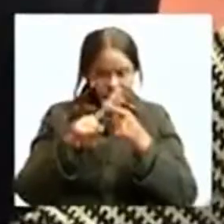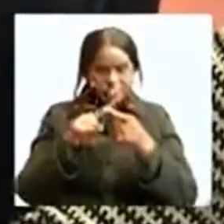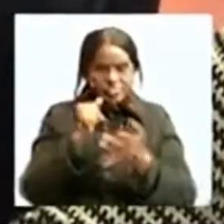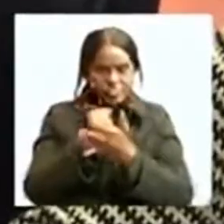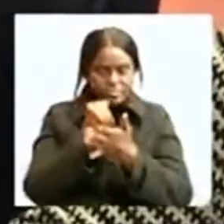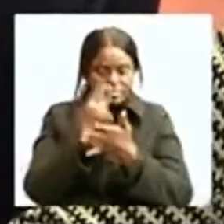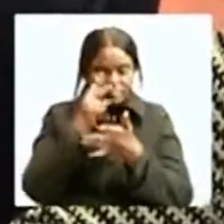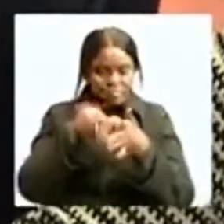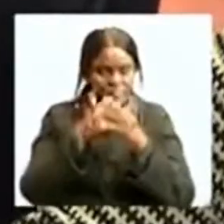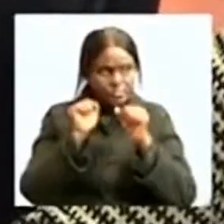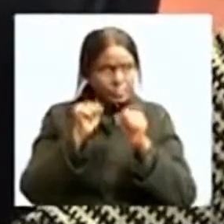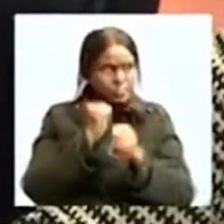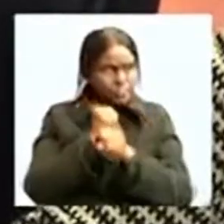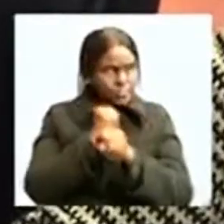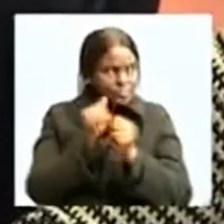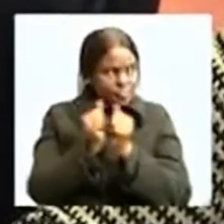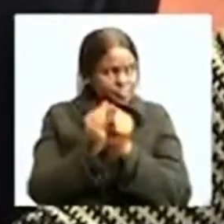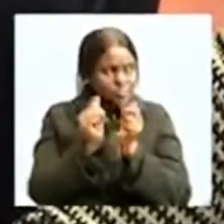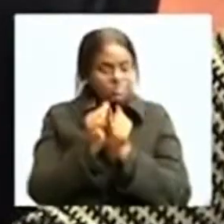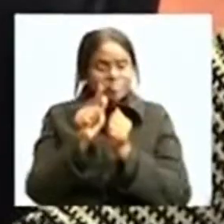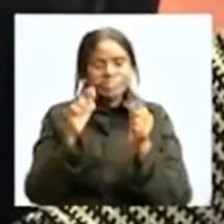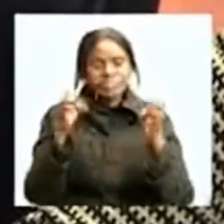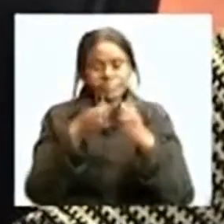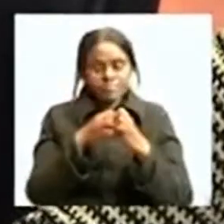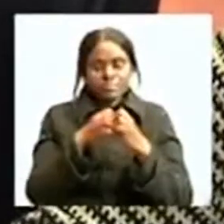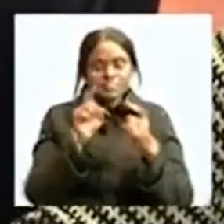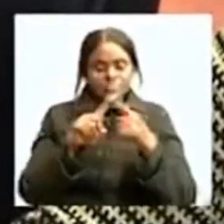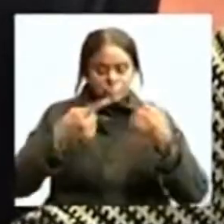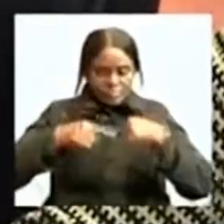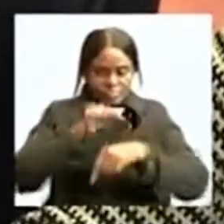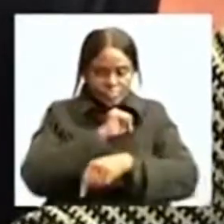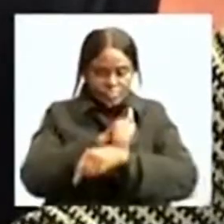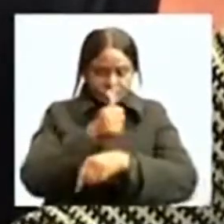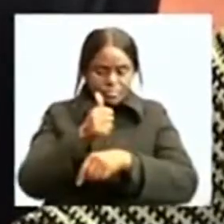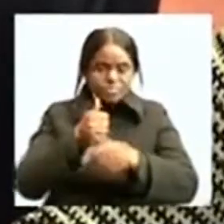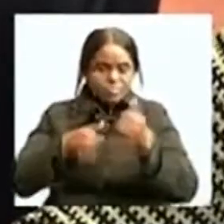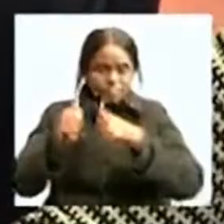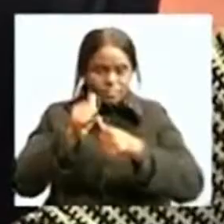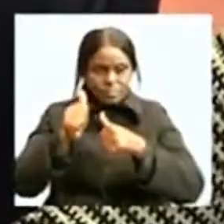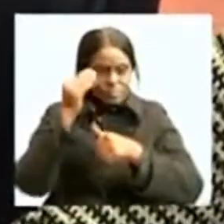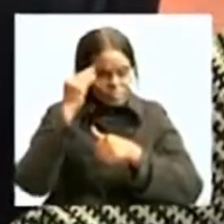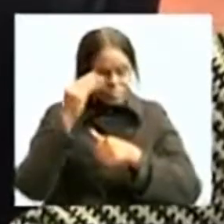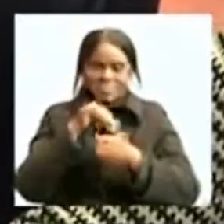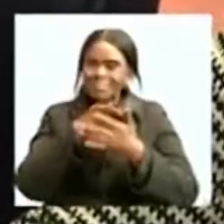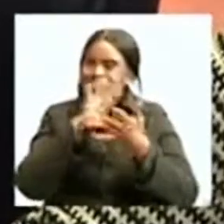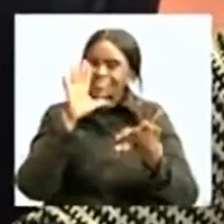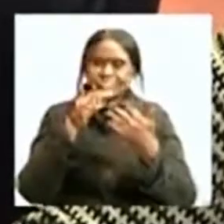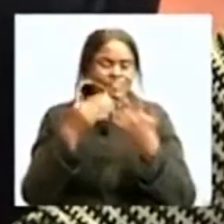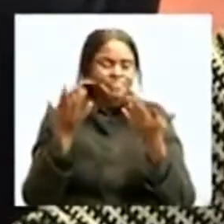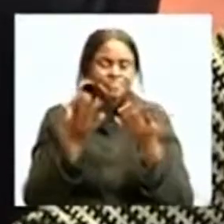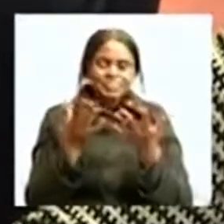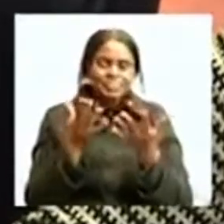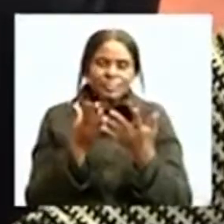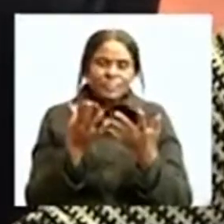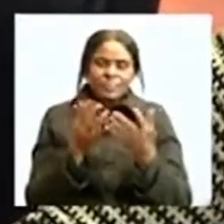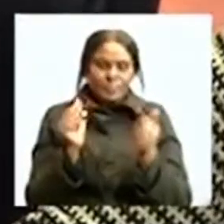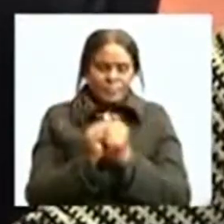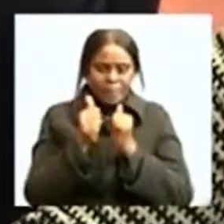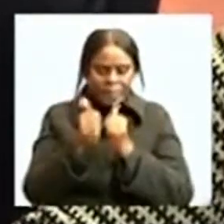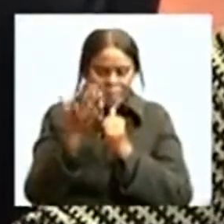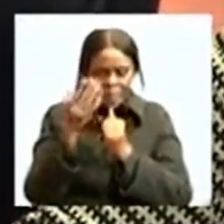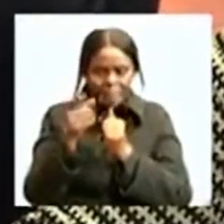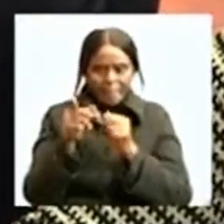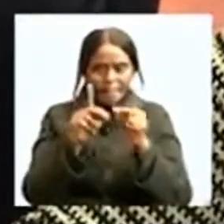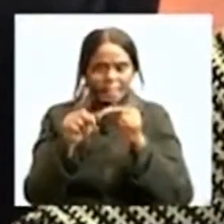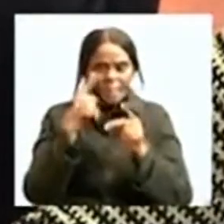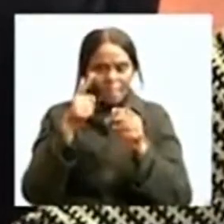to see how we can work together with them. Otherwise, the local authorities by themselves, not much in terms of following up the